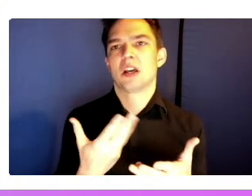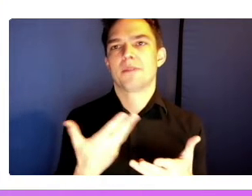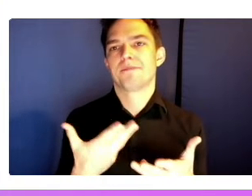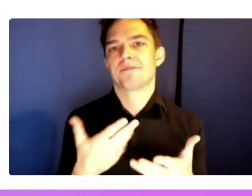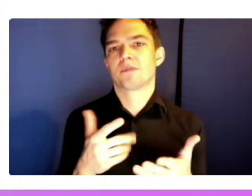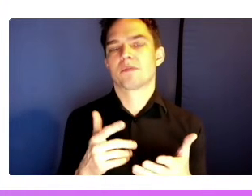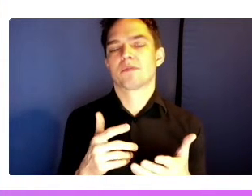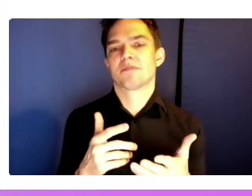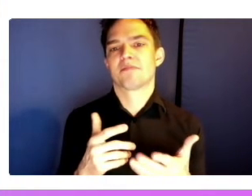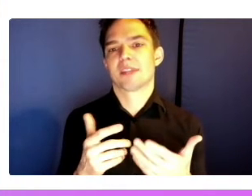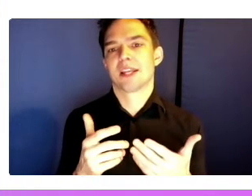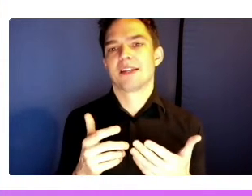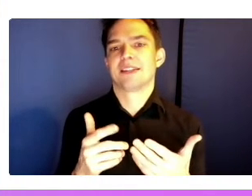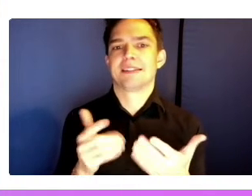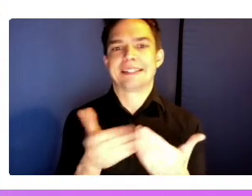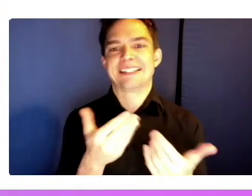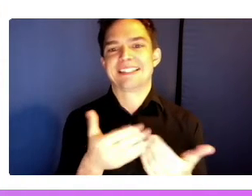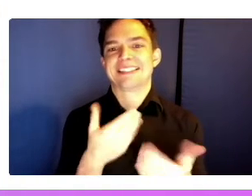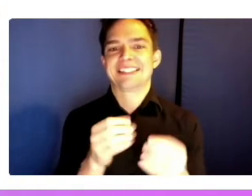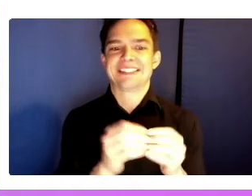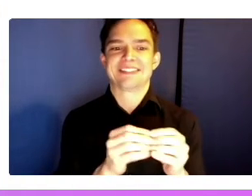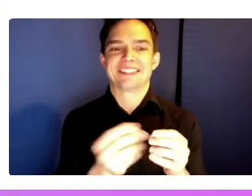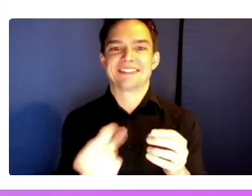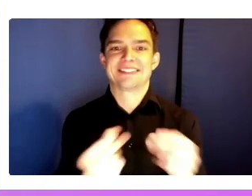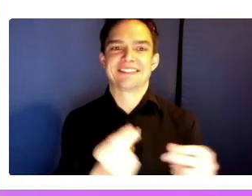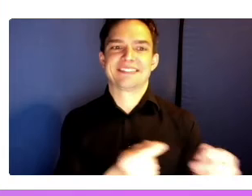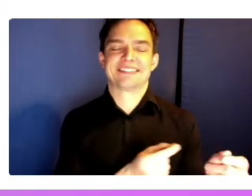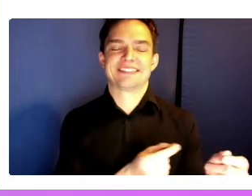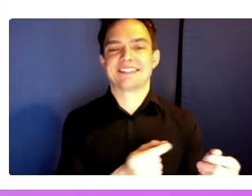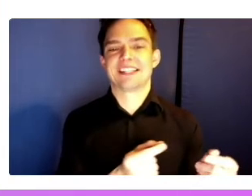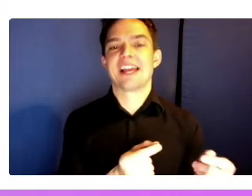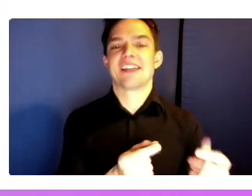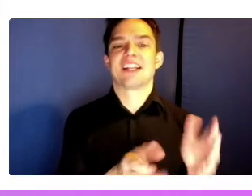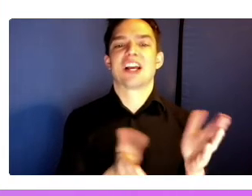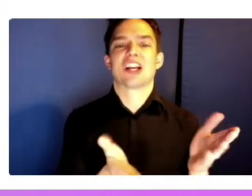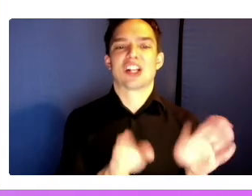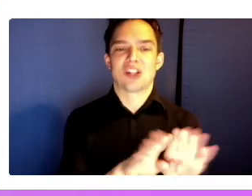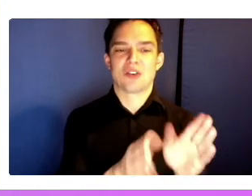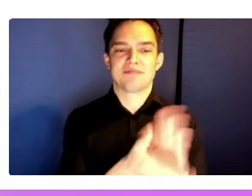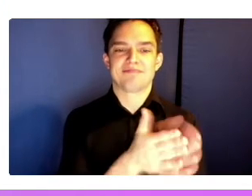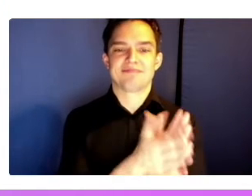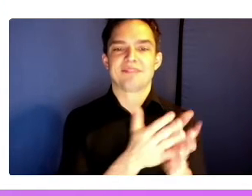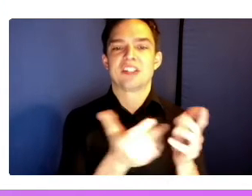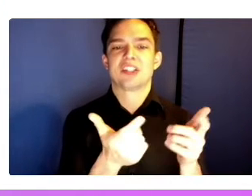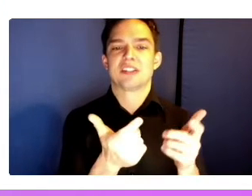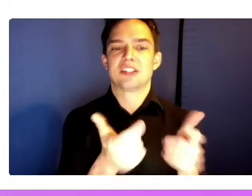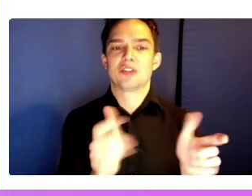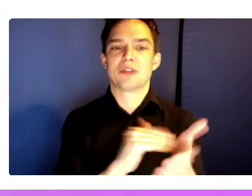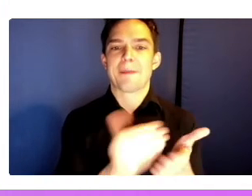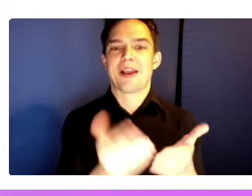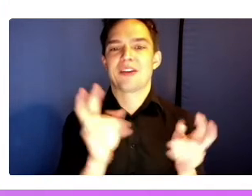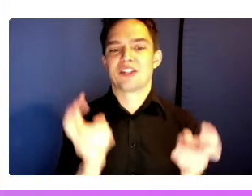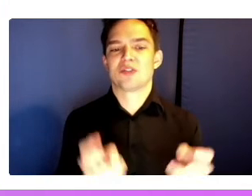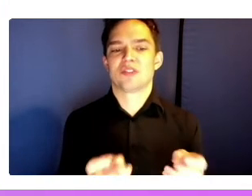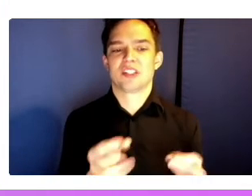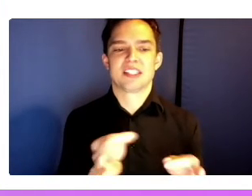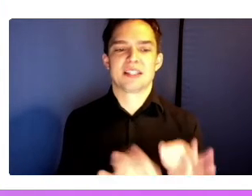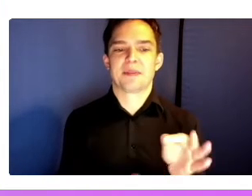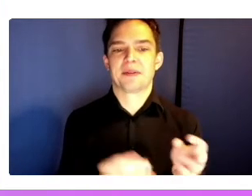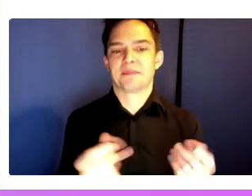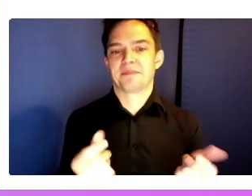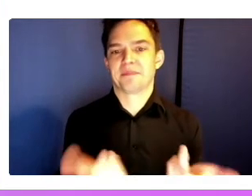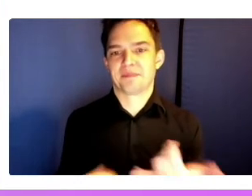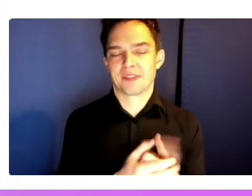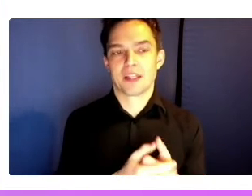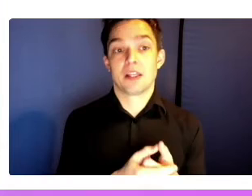low-hanging fruit that we were able to get to and close out a big chunk of these issues relatively simply. So